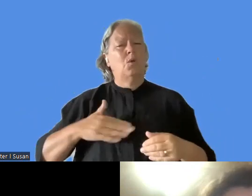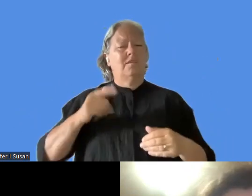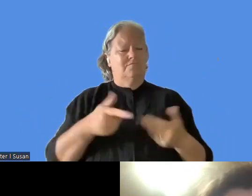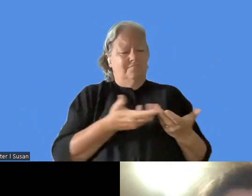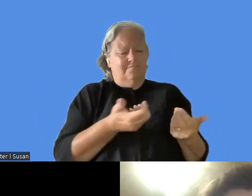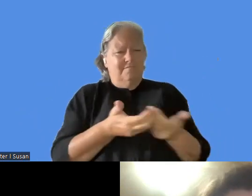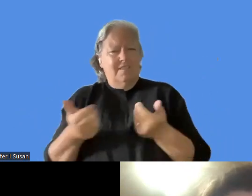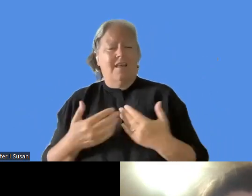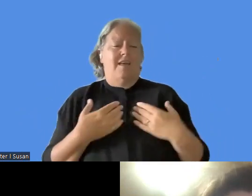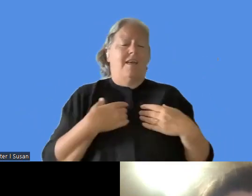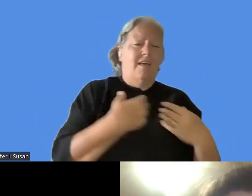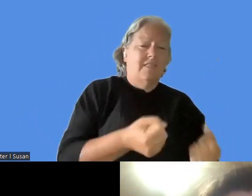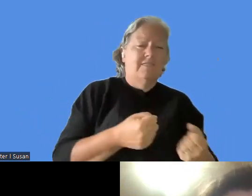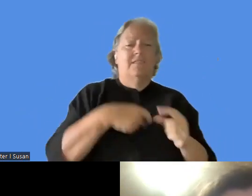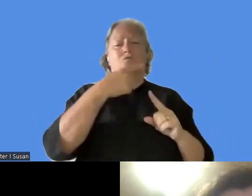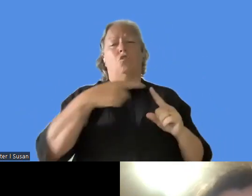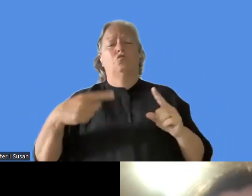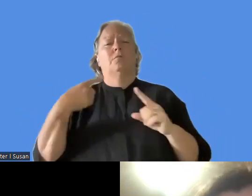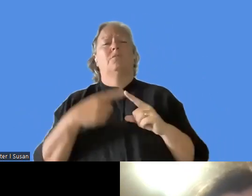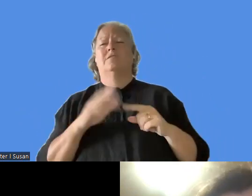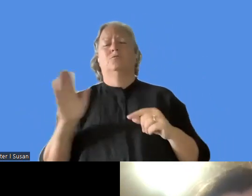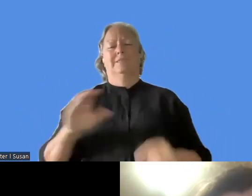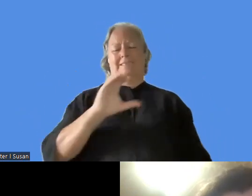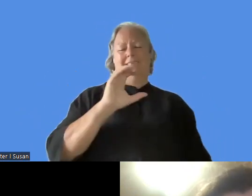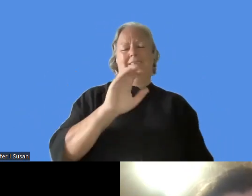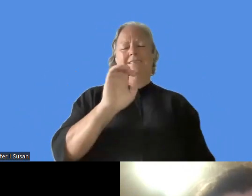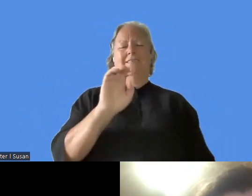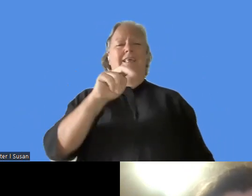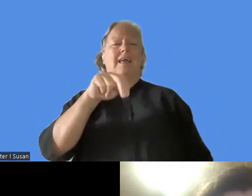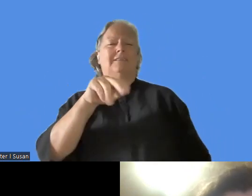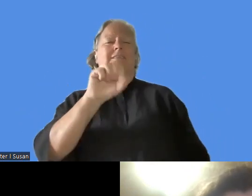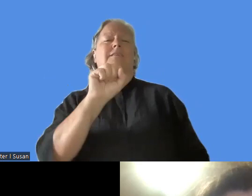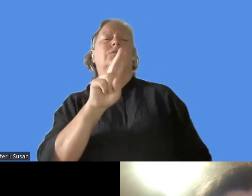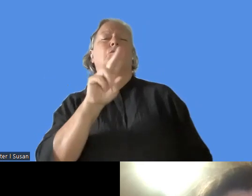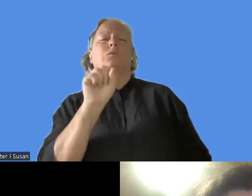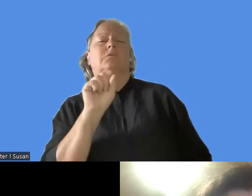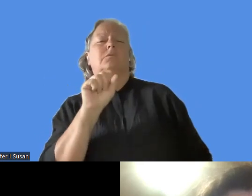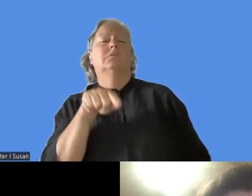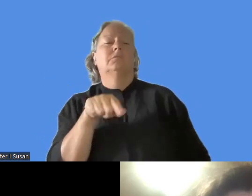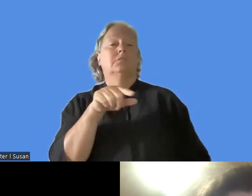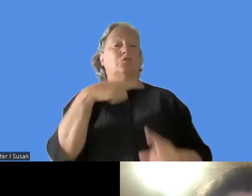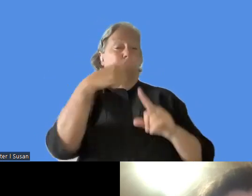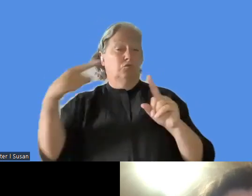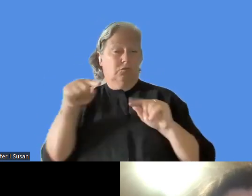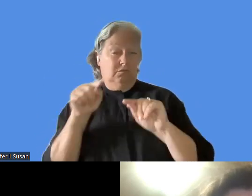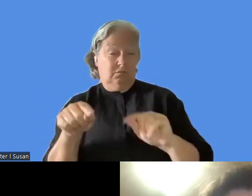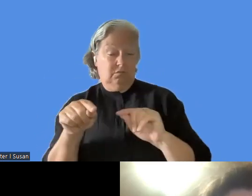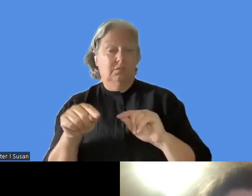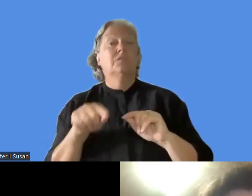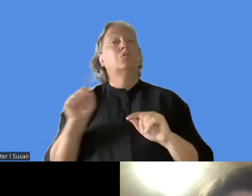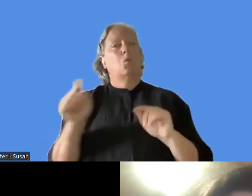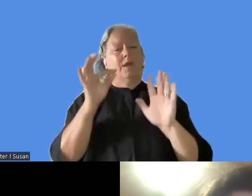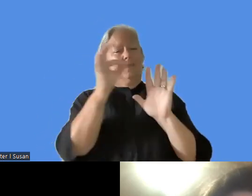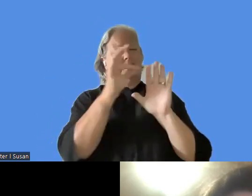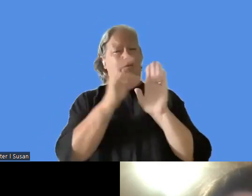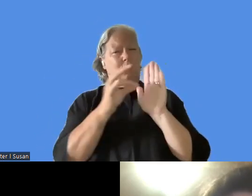and census data. So we zoom in and produce disability disaggregated indicators at the